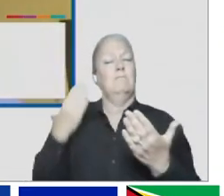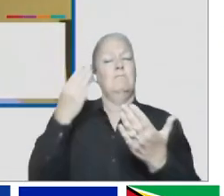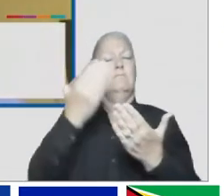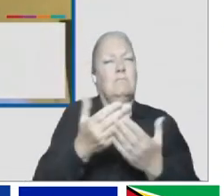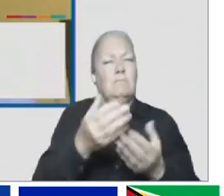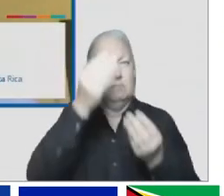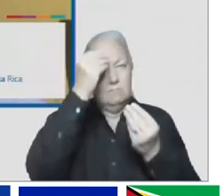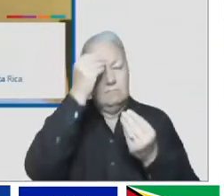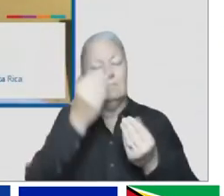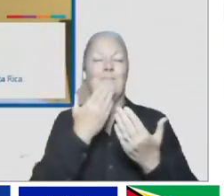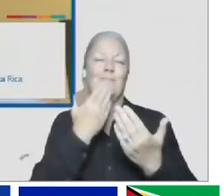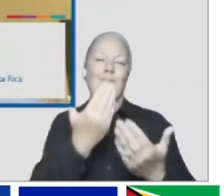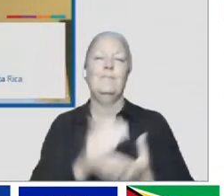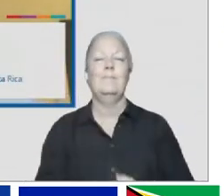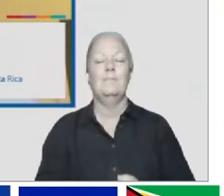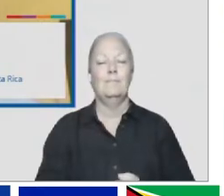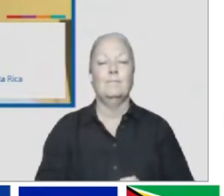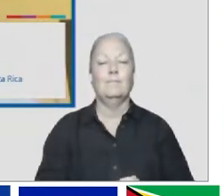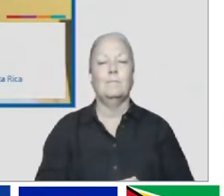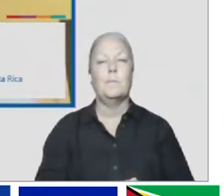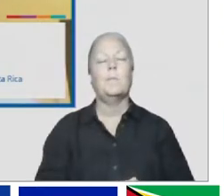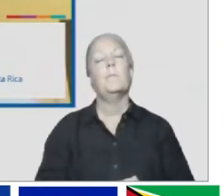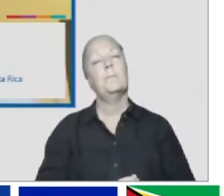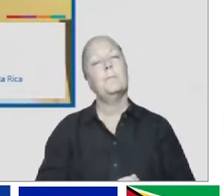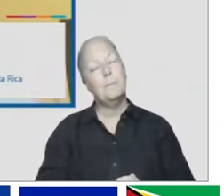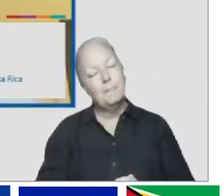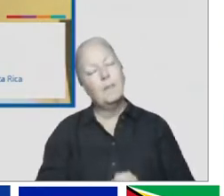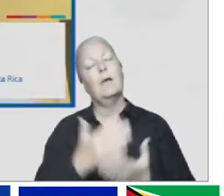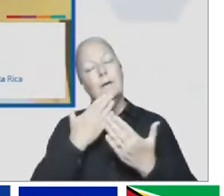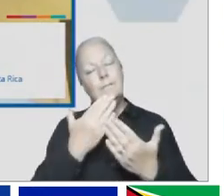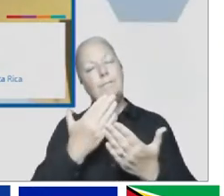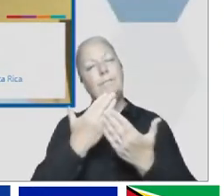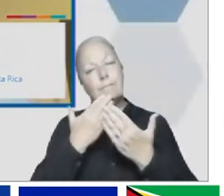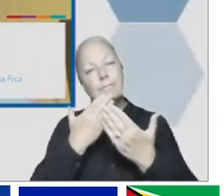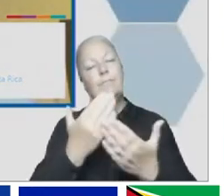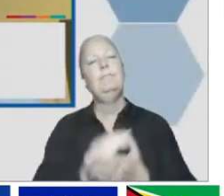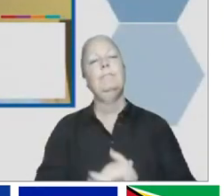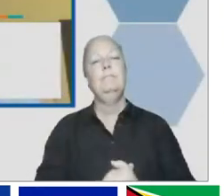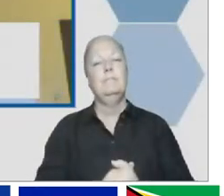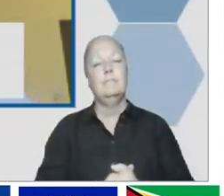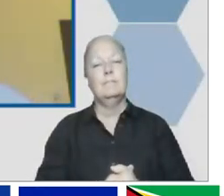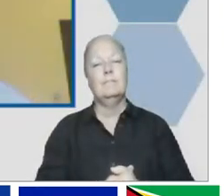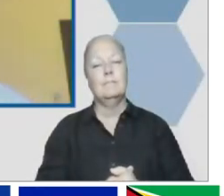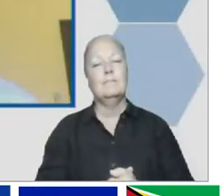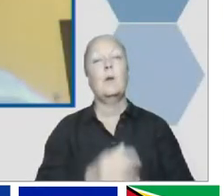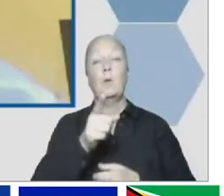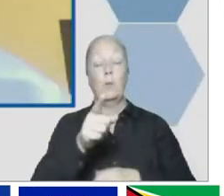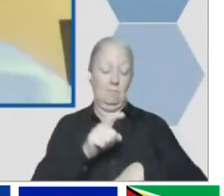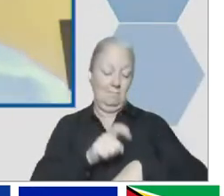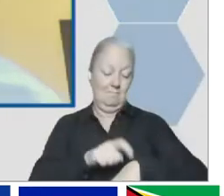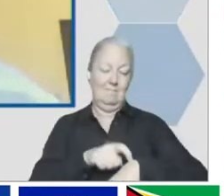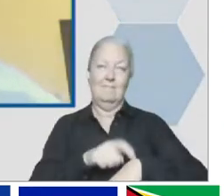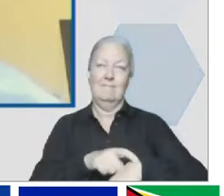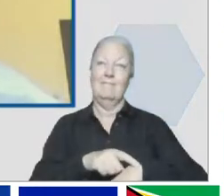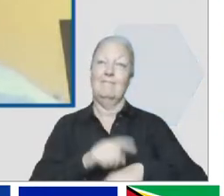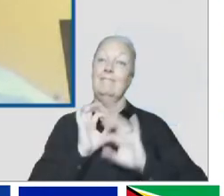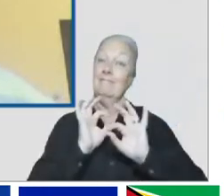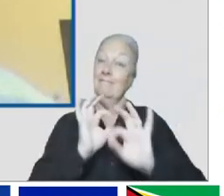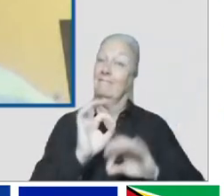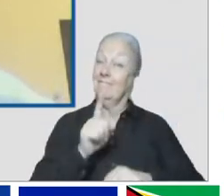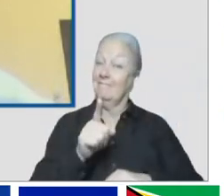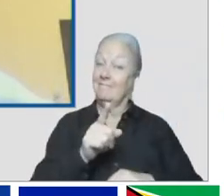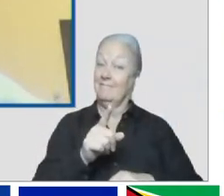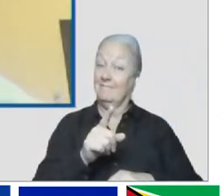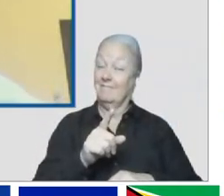Thank you so much, Sergio. And you did keep within the 7 minutes. I was going to give you 8 if